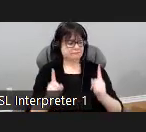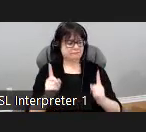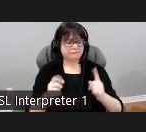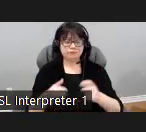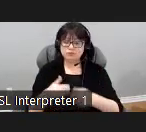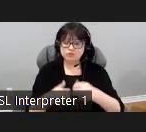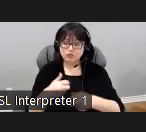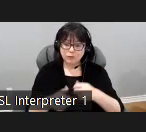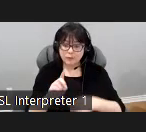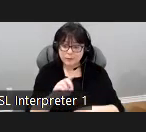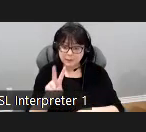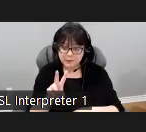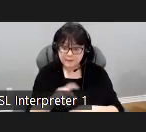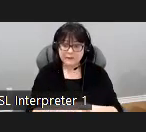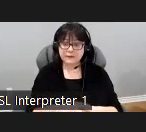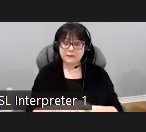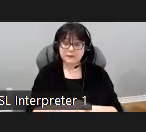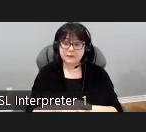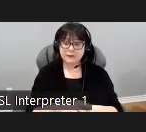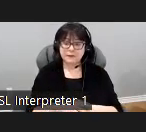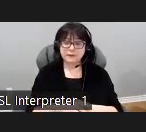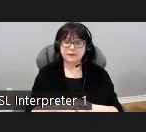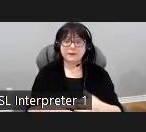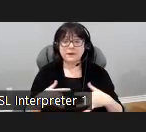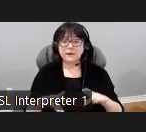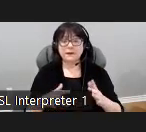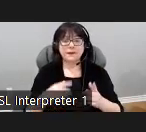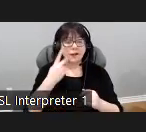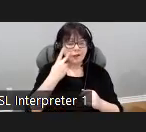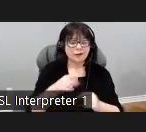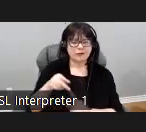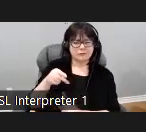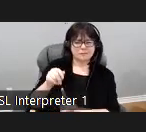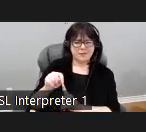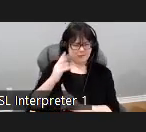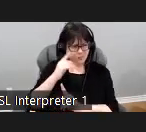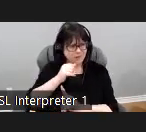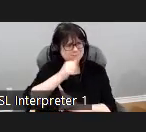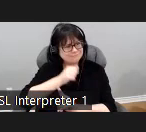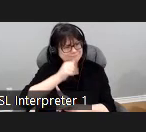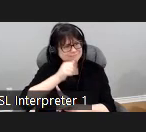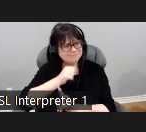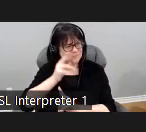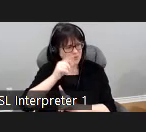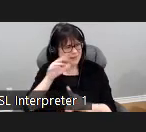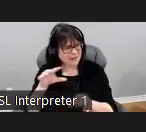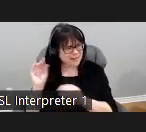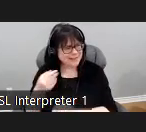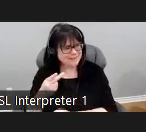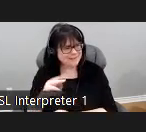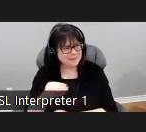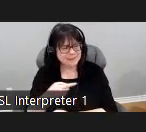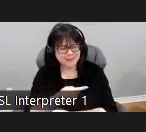what the tendency is to, talk about Pat as allowing the situation. Well, why doesn't she leave? What